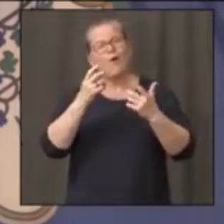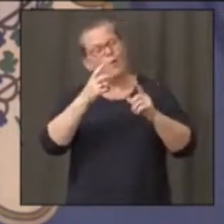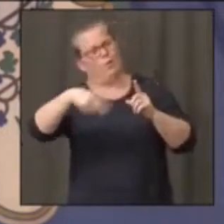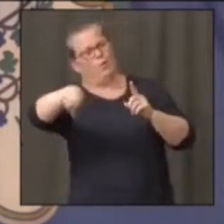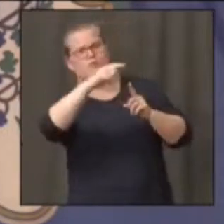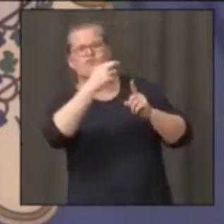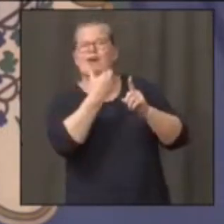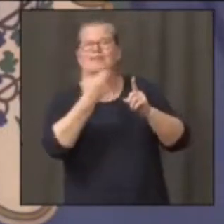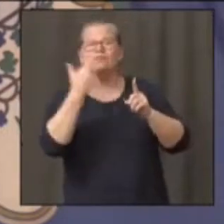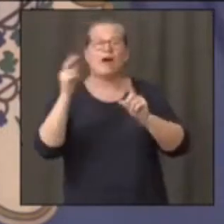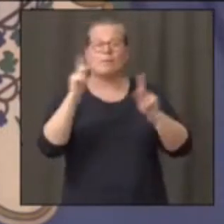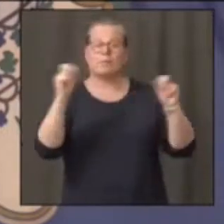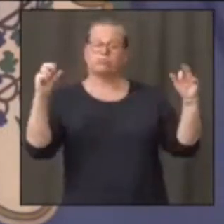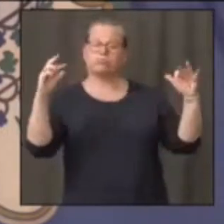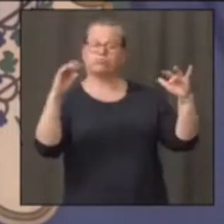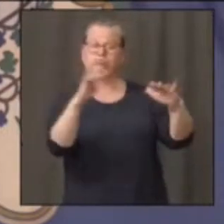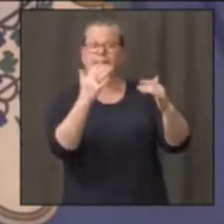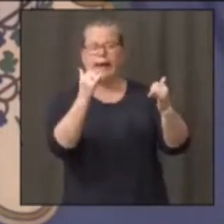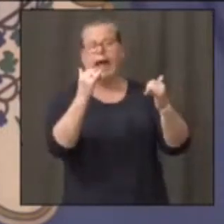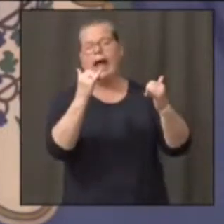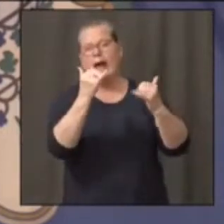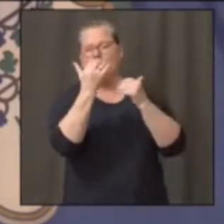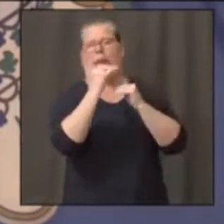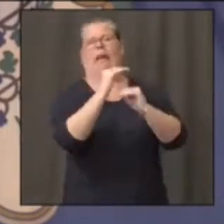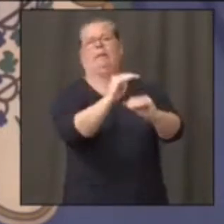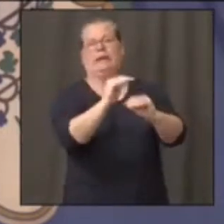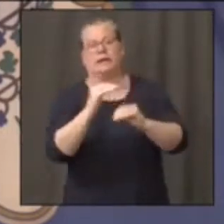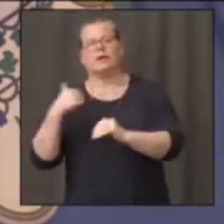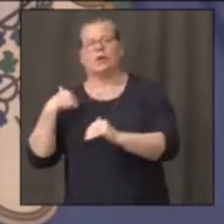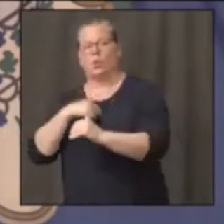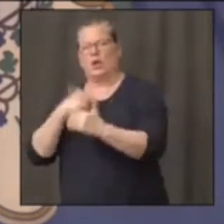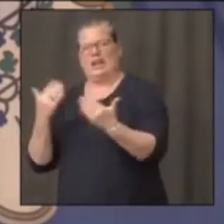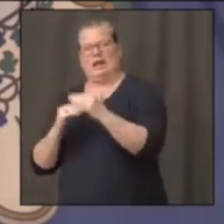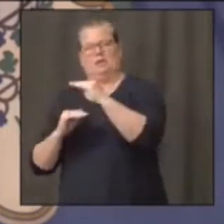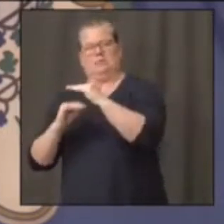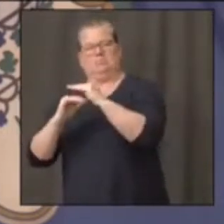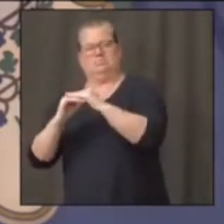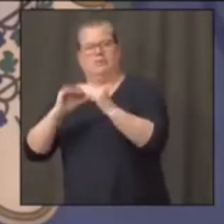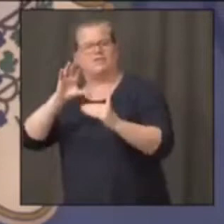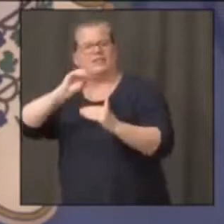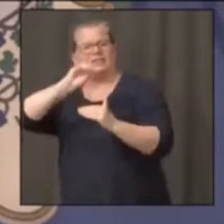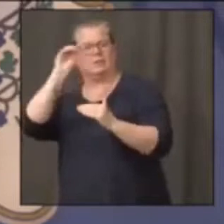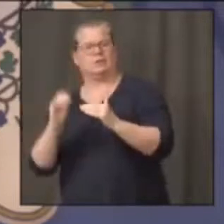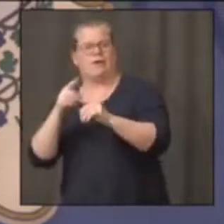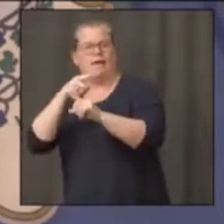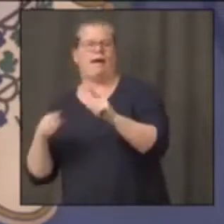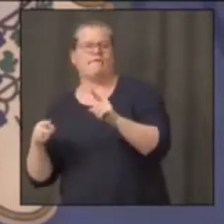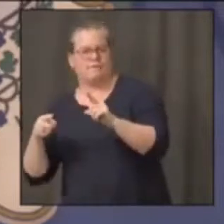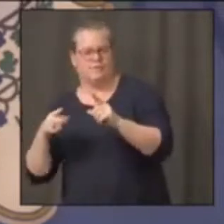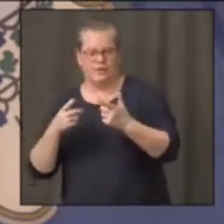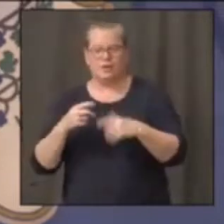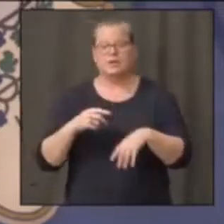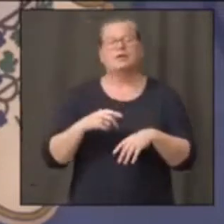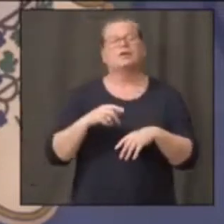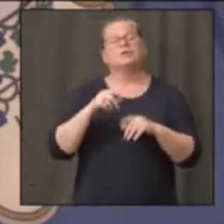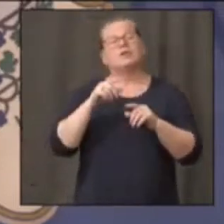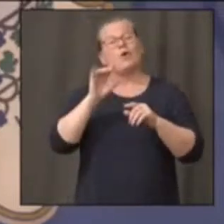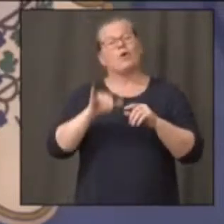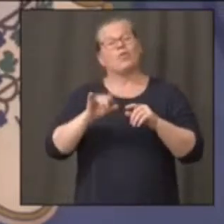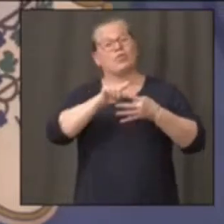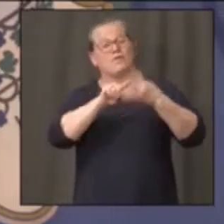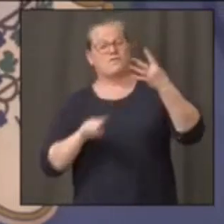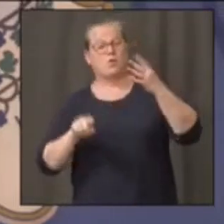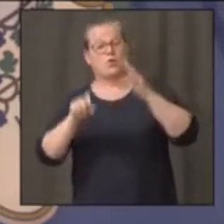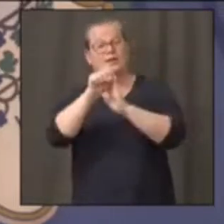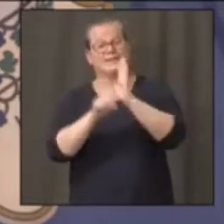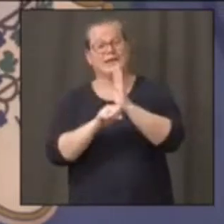they may not be going up as fast as they were a couple weeks ago. These are the 4 states that represent 50% of all the infections in this